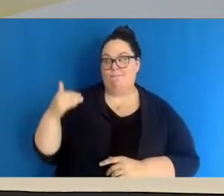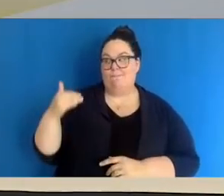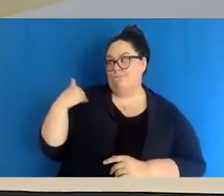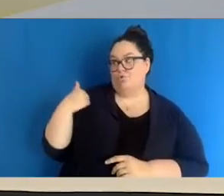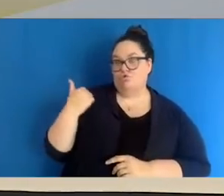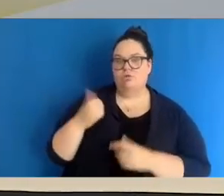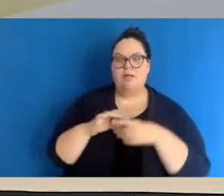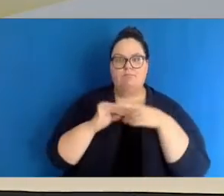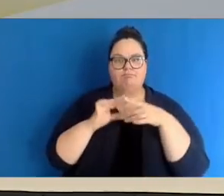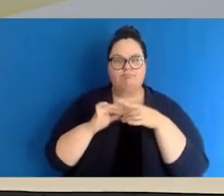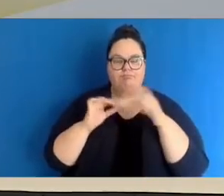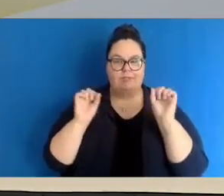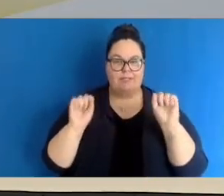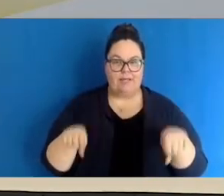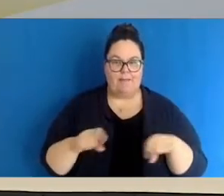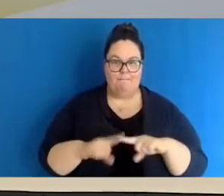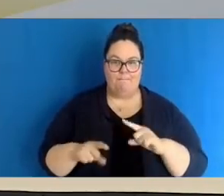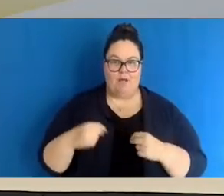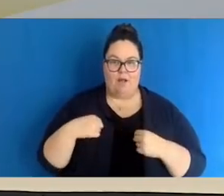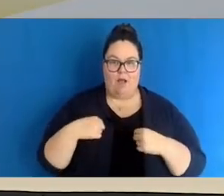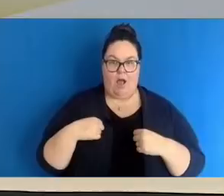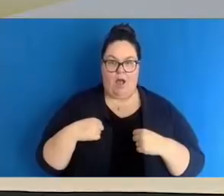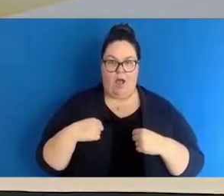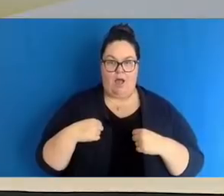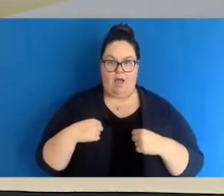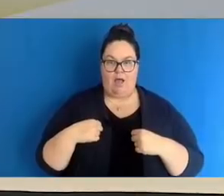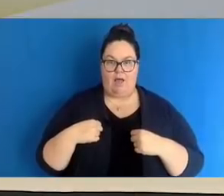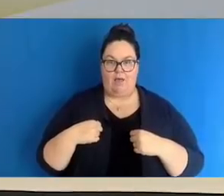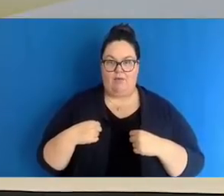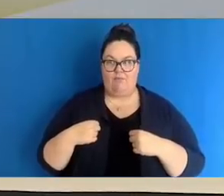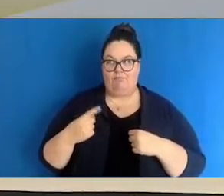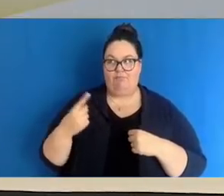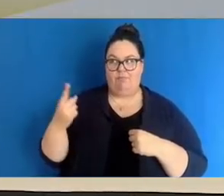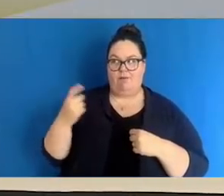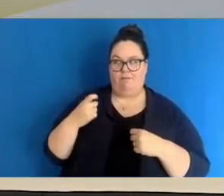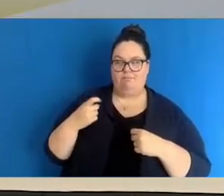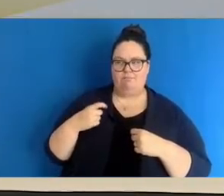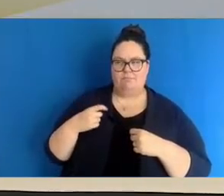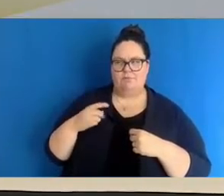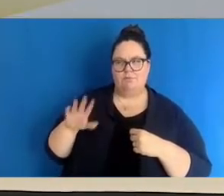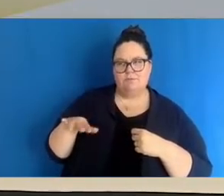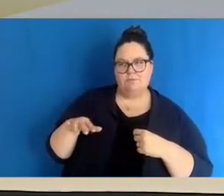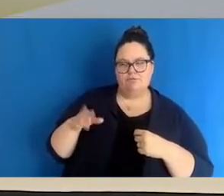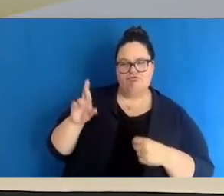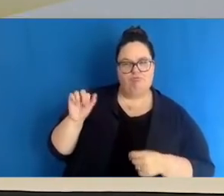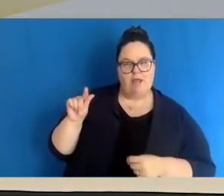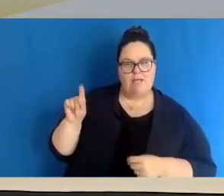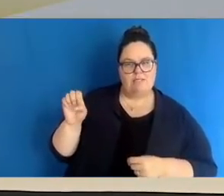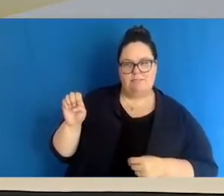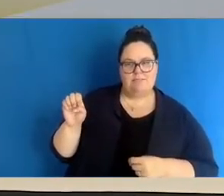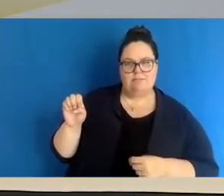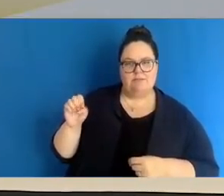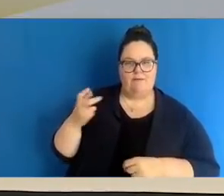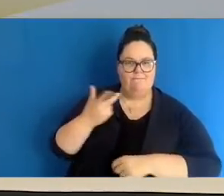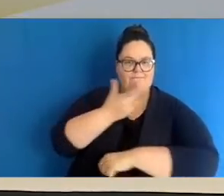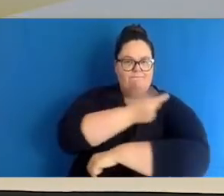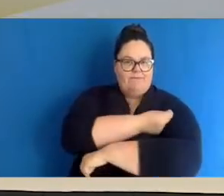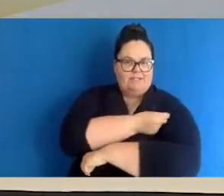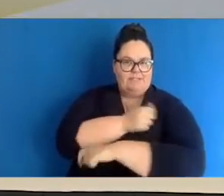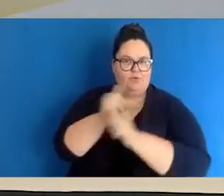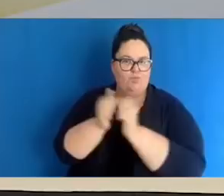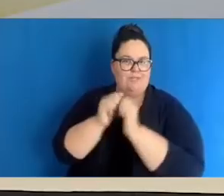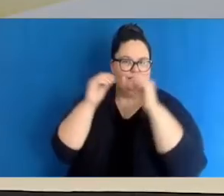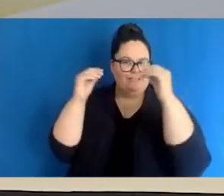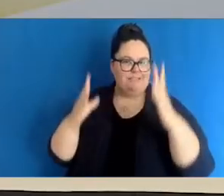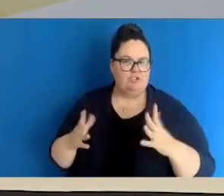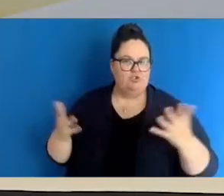this, but one of the things that I've certainly asked, and I know the minister has asked as well, is what is the rate of vaccination amongst teachers? Because I